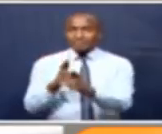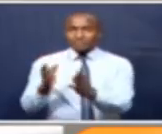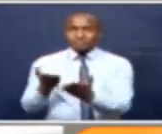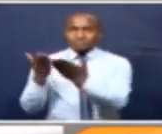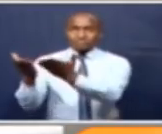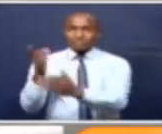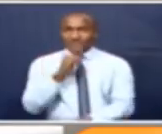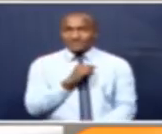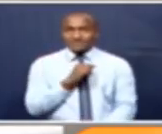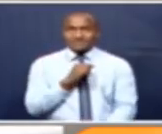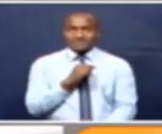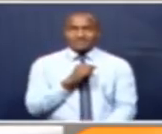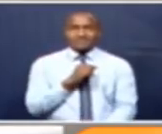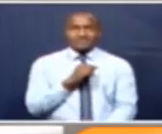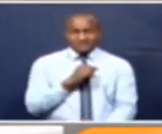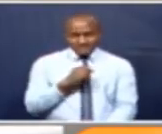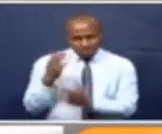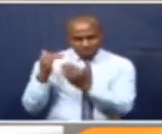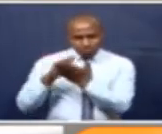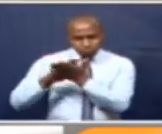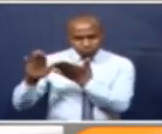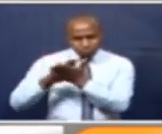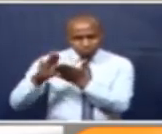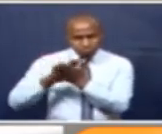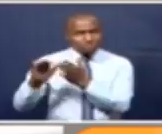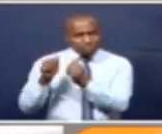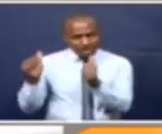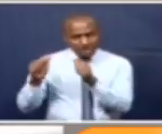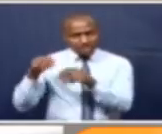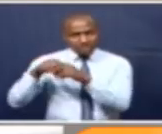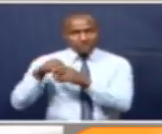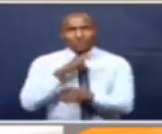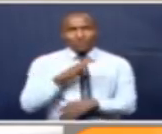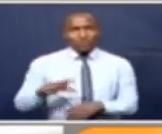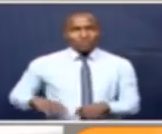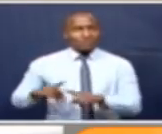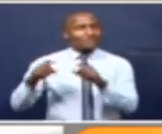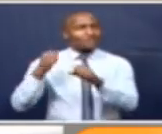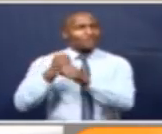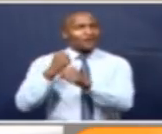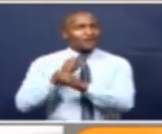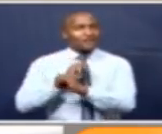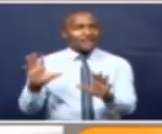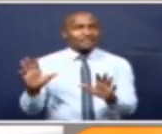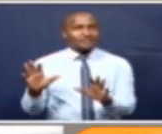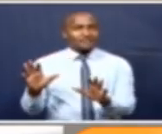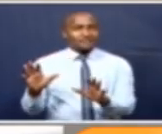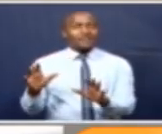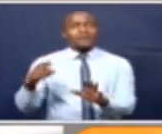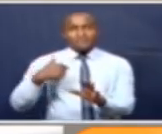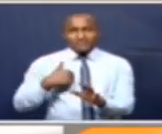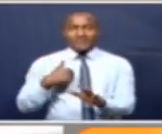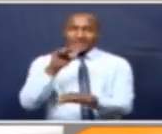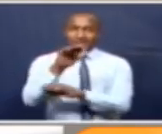that this would bring some sort of sanity and sobriety within the commission. That did not work. Mine is a call, an